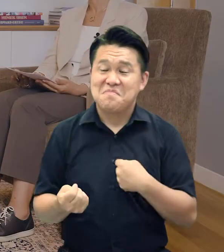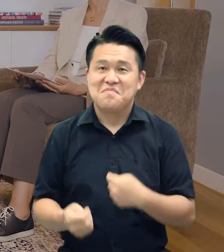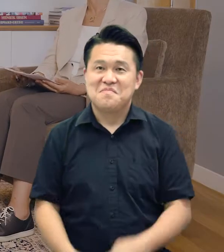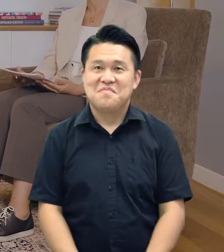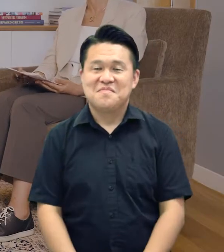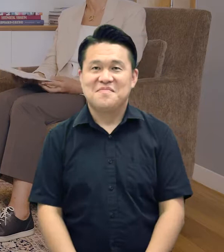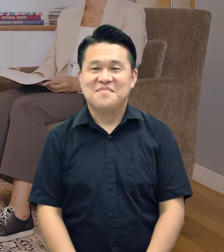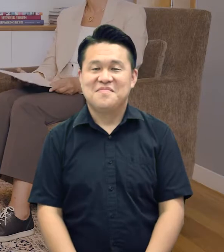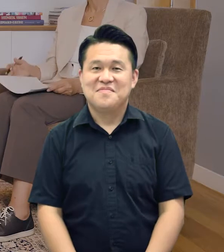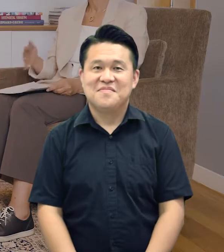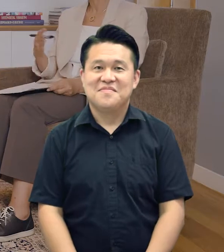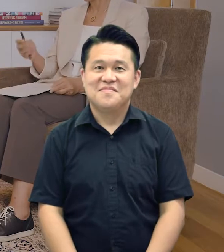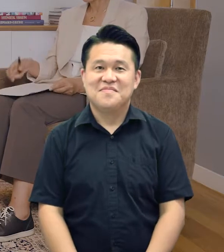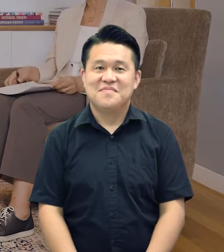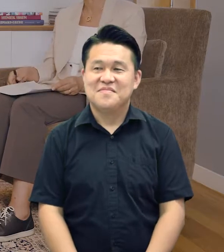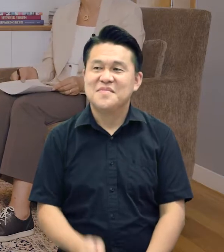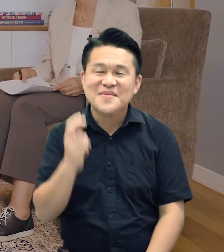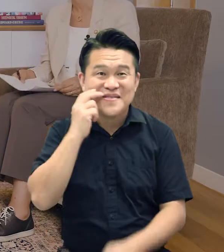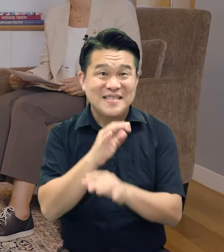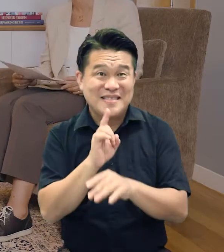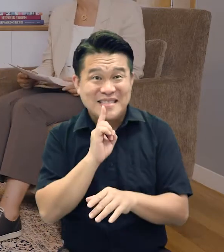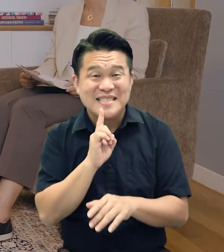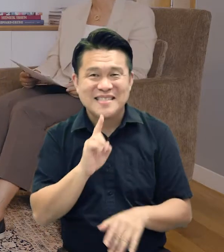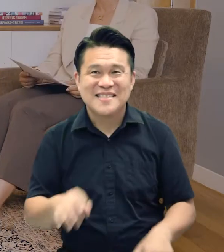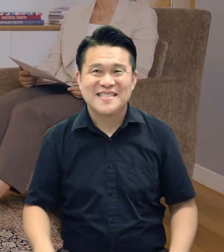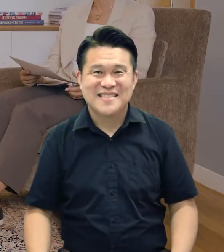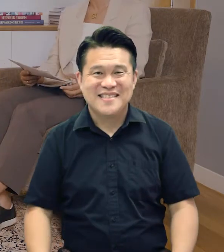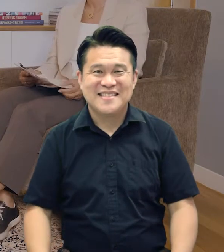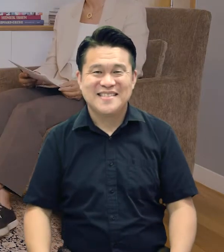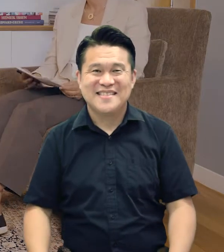Minju Party. It's the joke. Right.